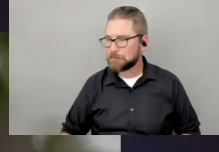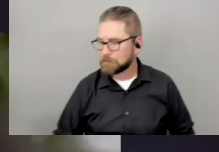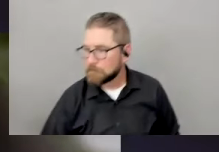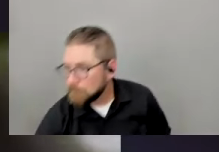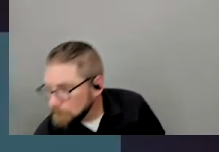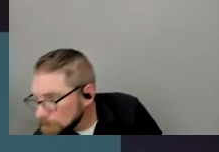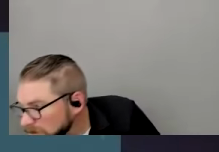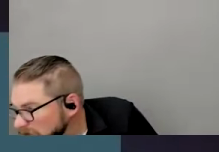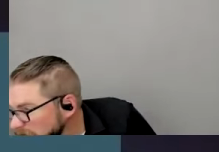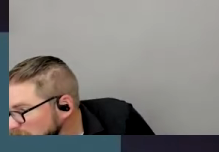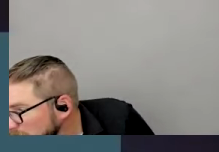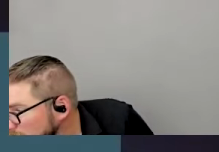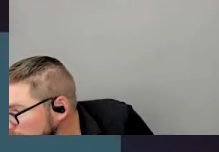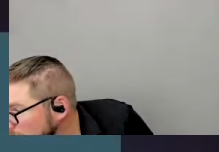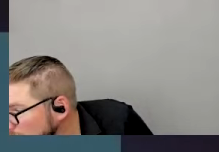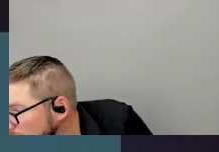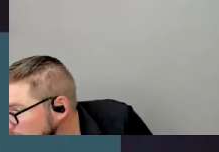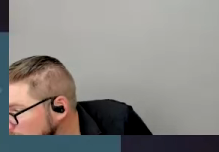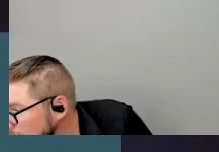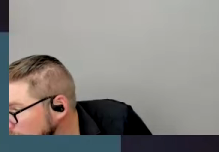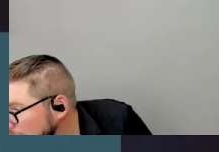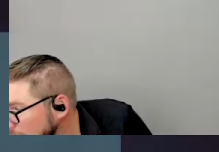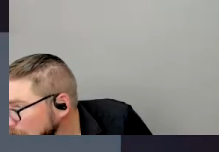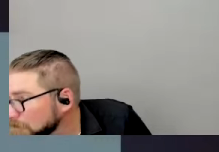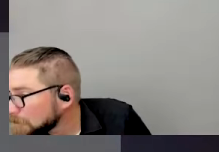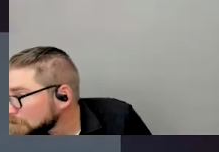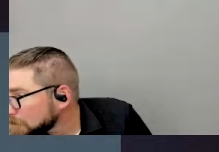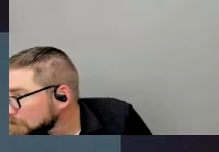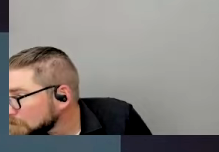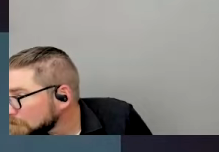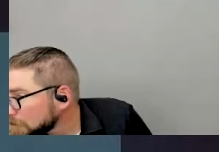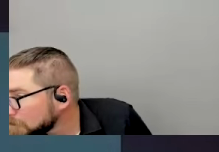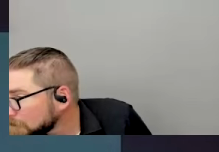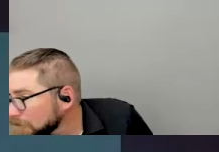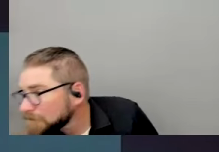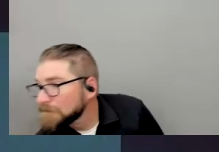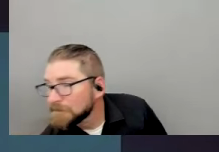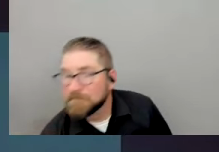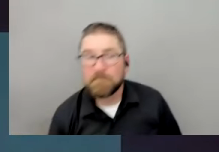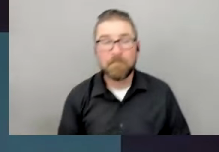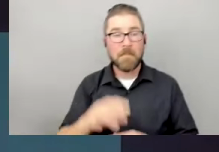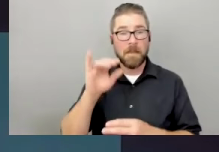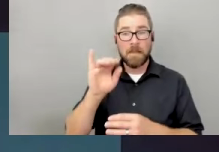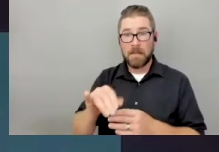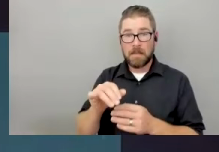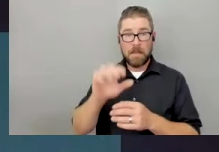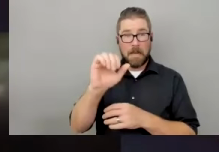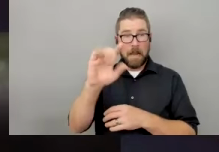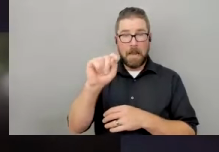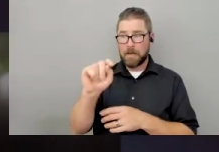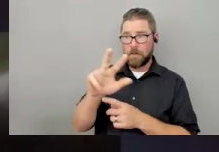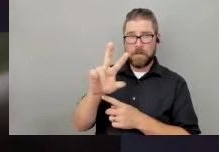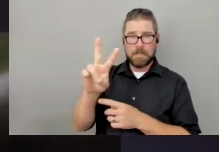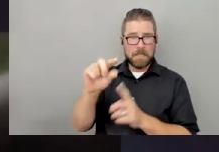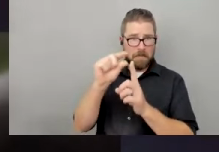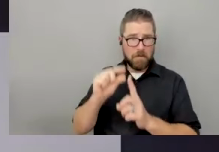It's 37 words. Within those 37 words, there's the word activity. And I knew Senator Birch Bayh pretty